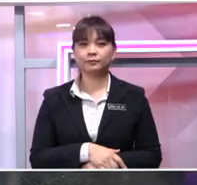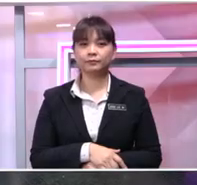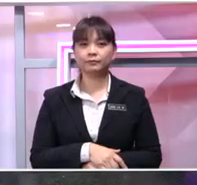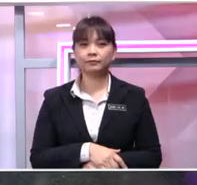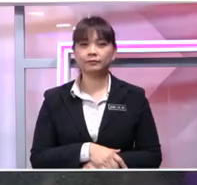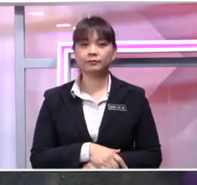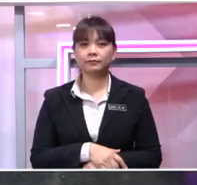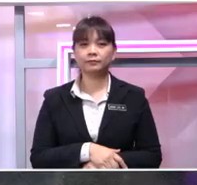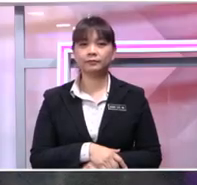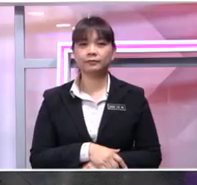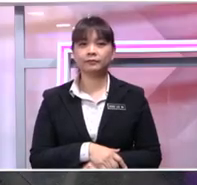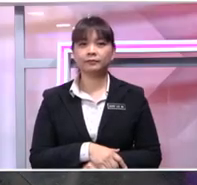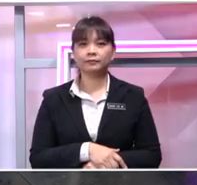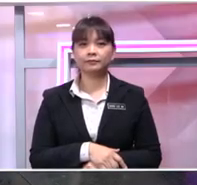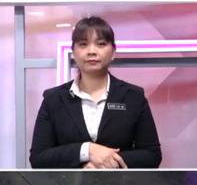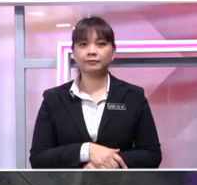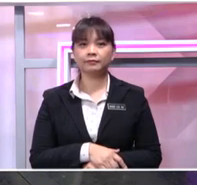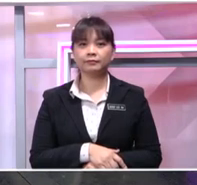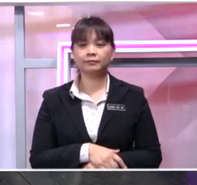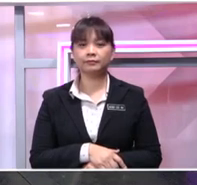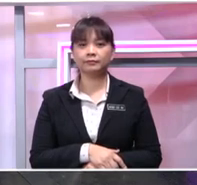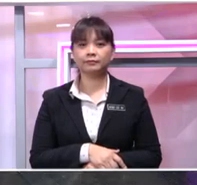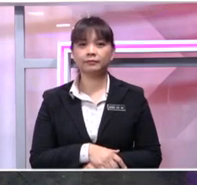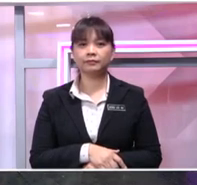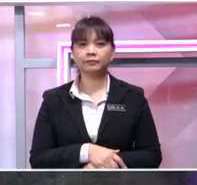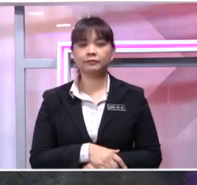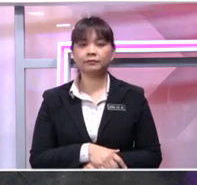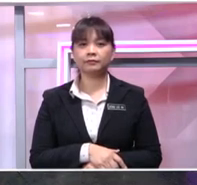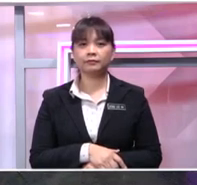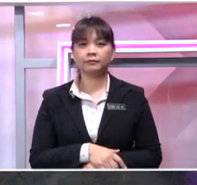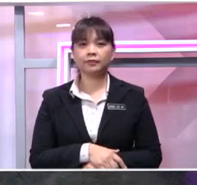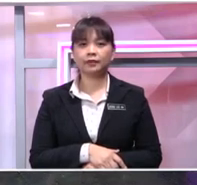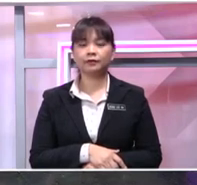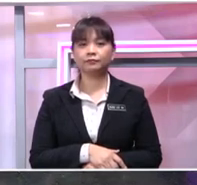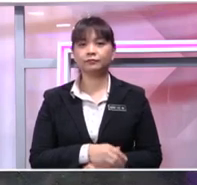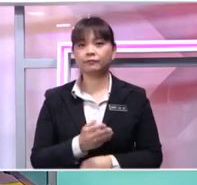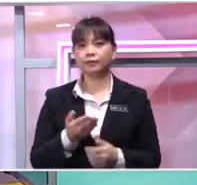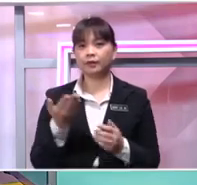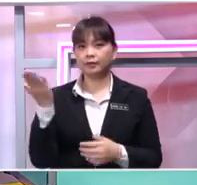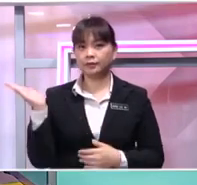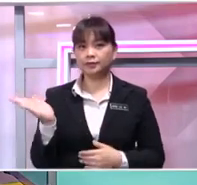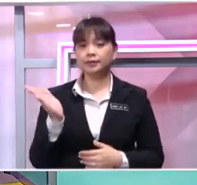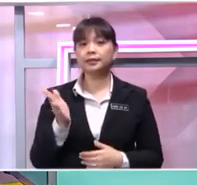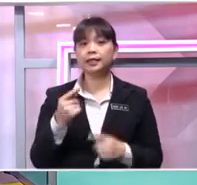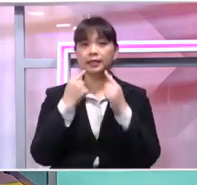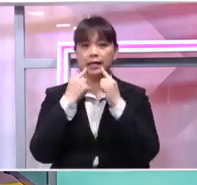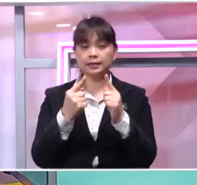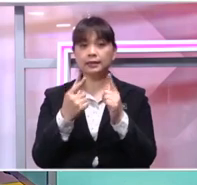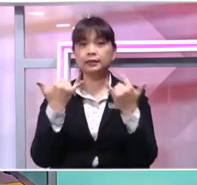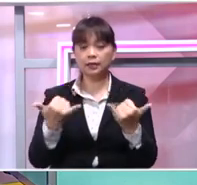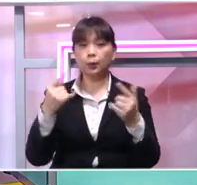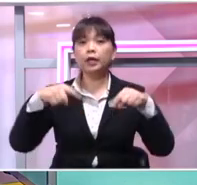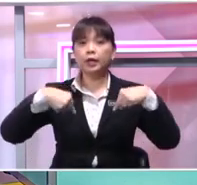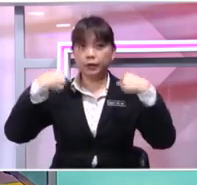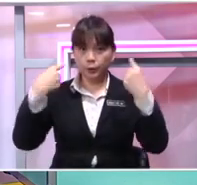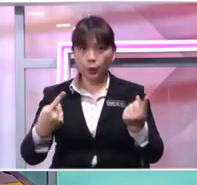it's a fair game, right? Of course. Okay, these are the answers. They both answer correctly. Okay, we move on to the